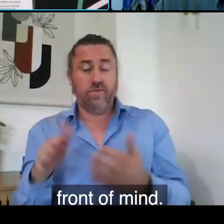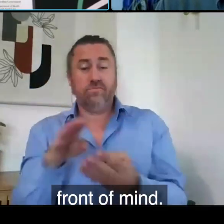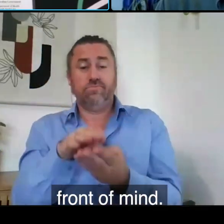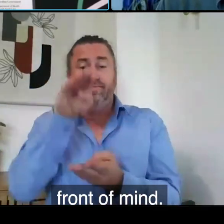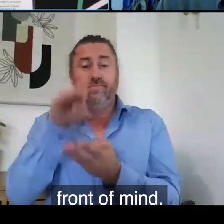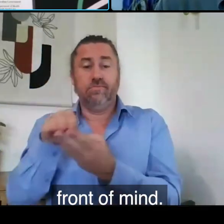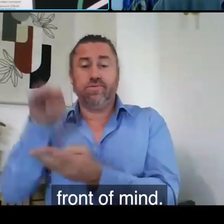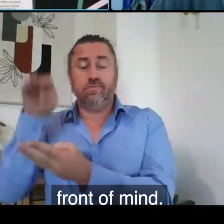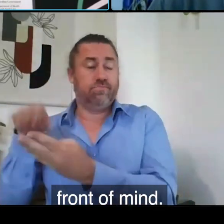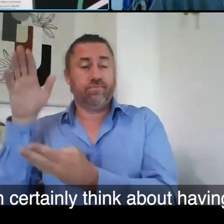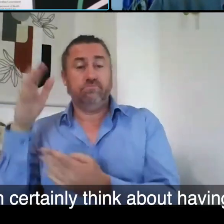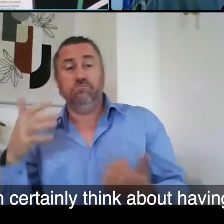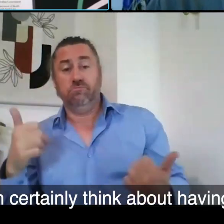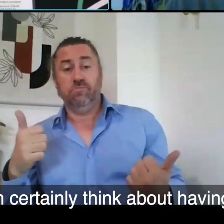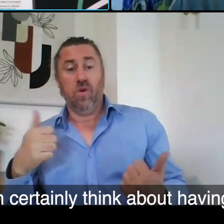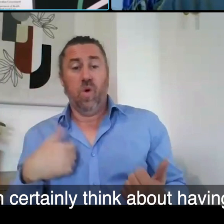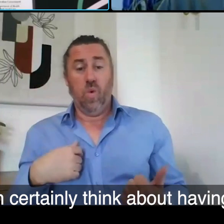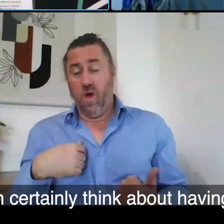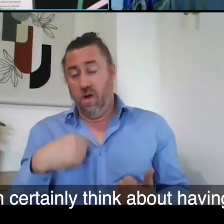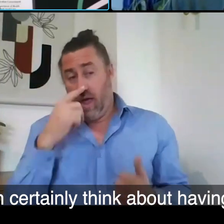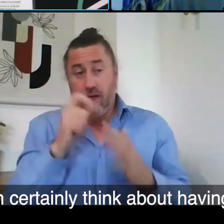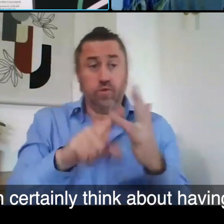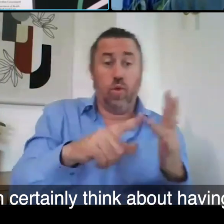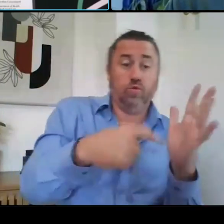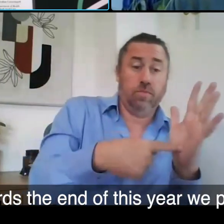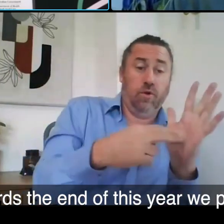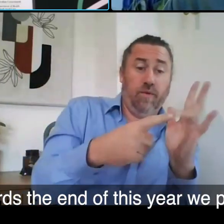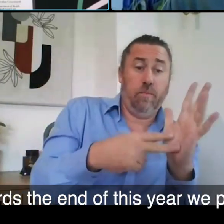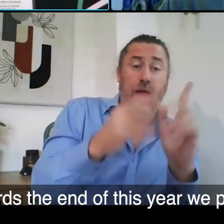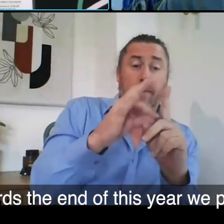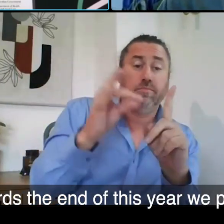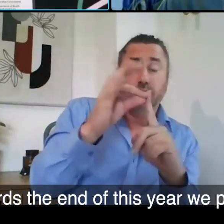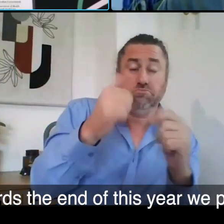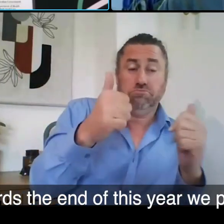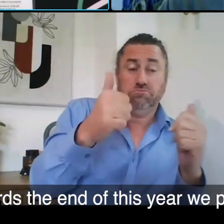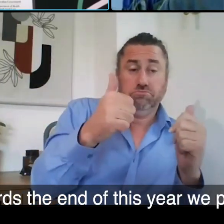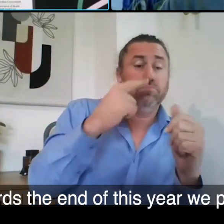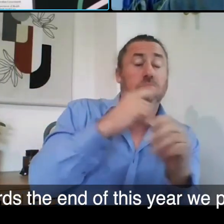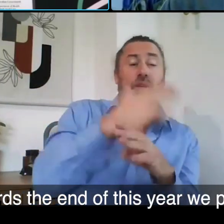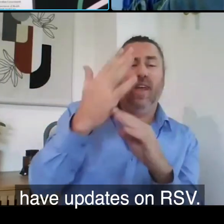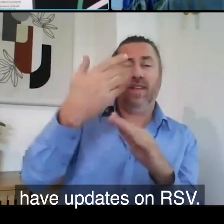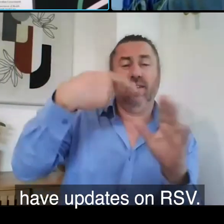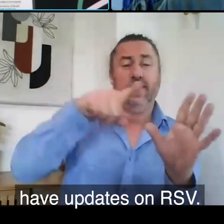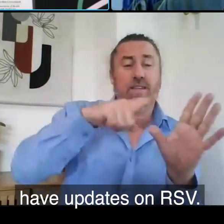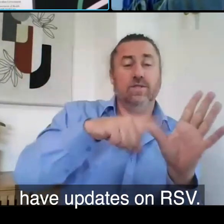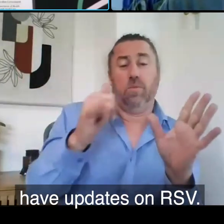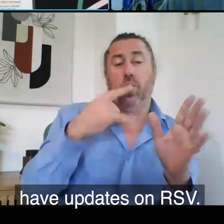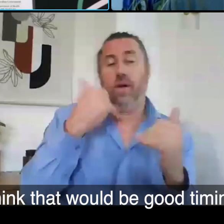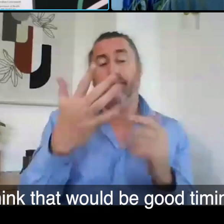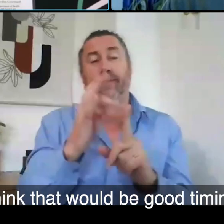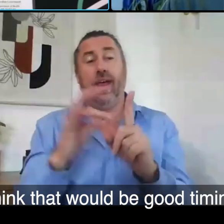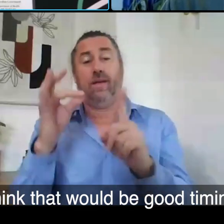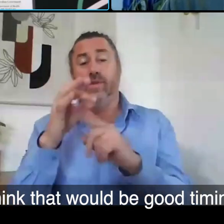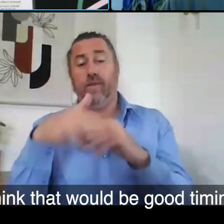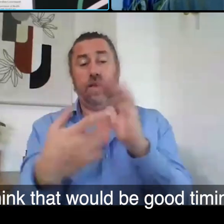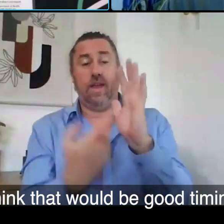so that it's front of mind. But we can certainly think about having updates. I think towards the end of this year we probably will have updates on RSV.